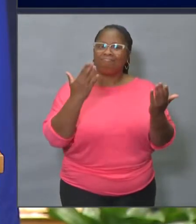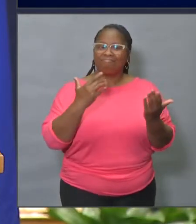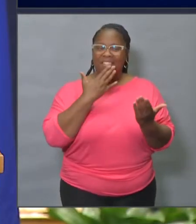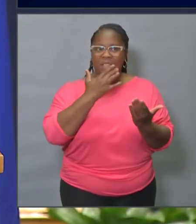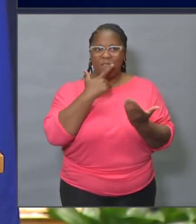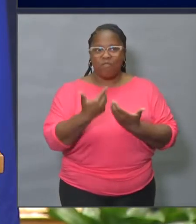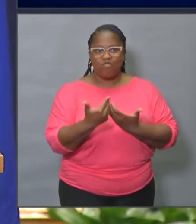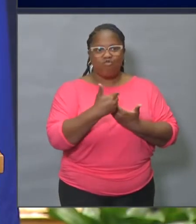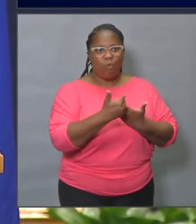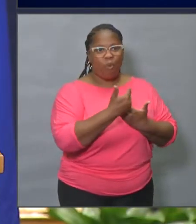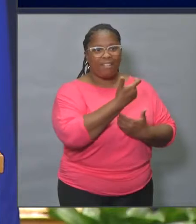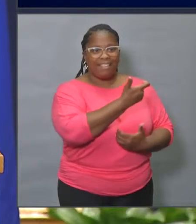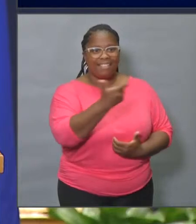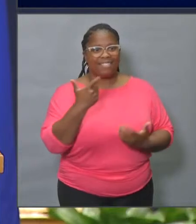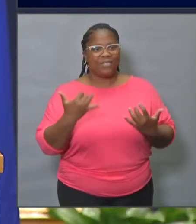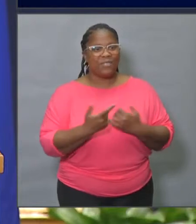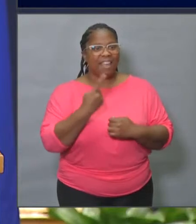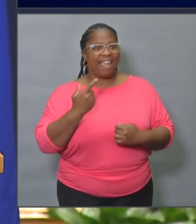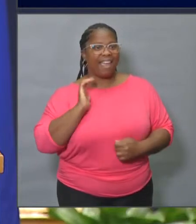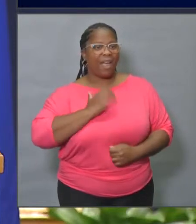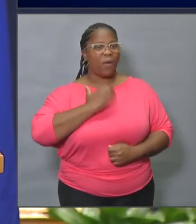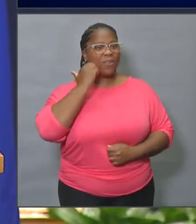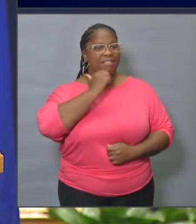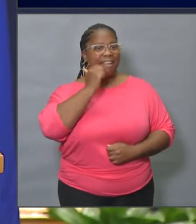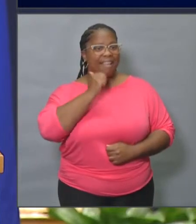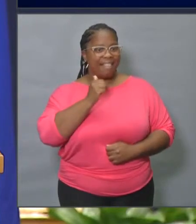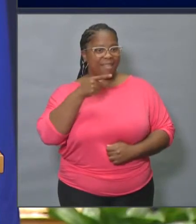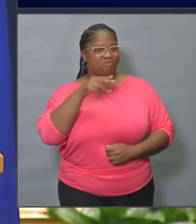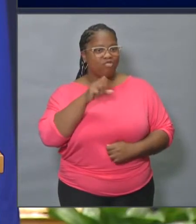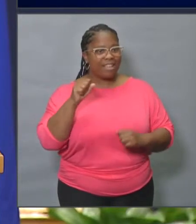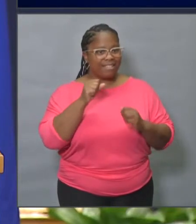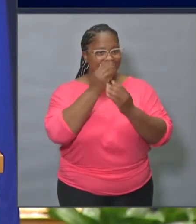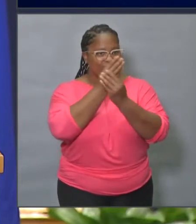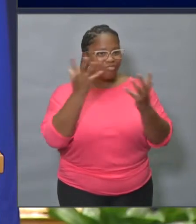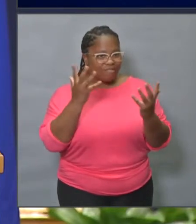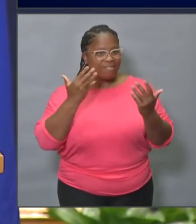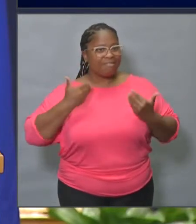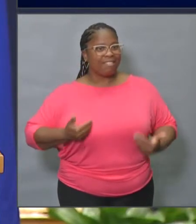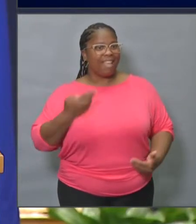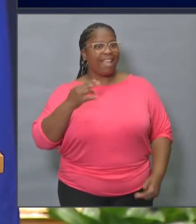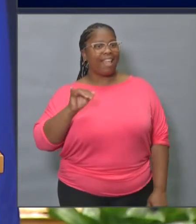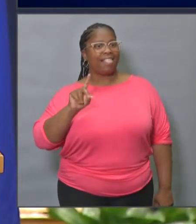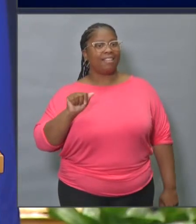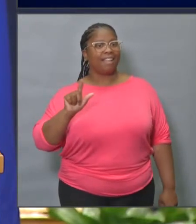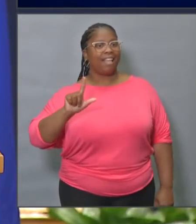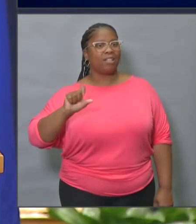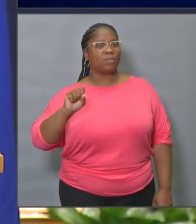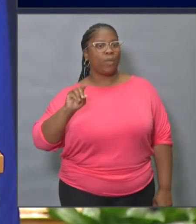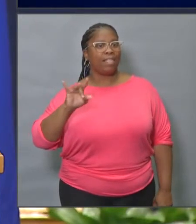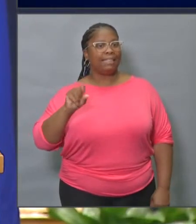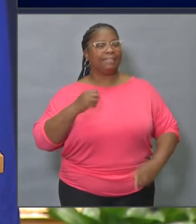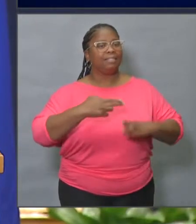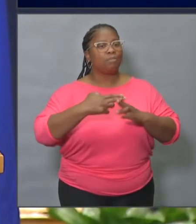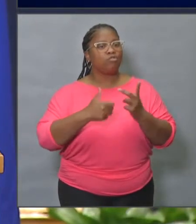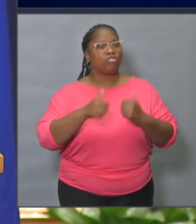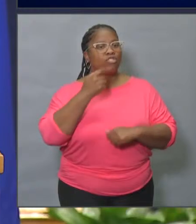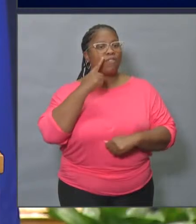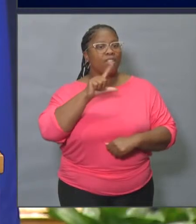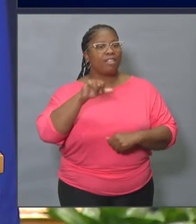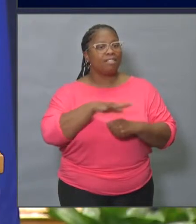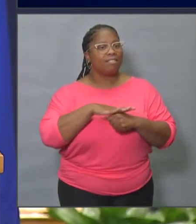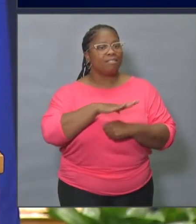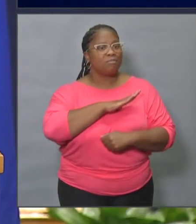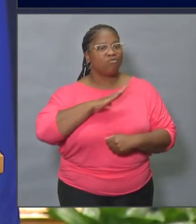for joining us today at our daily press briefing. I'm Hilda L. Solis, Chair Pro Tem of Los Angeles County Board of